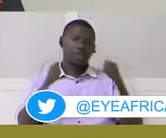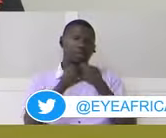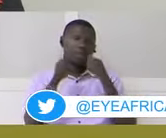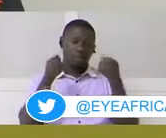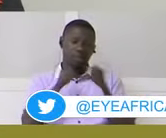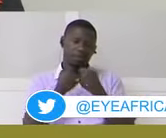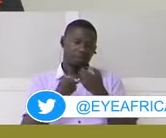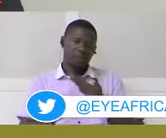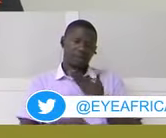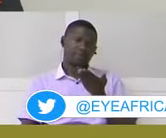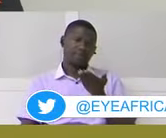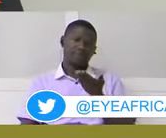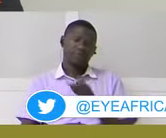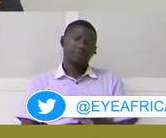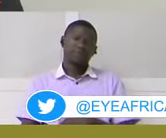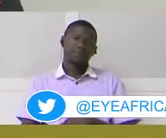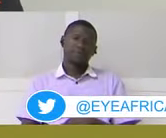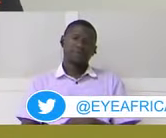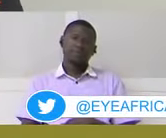mene baramata je.